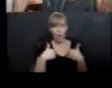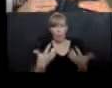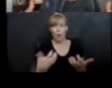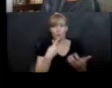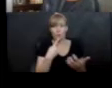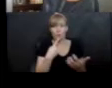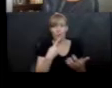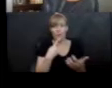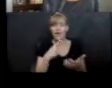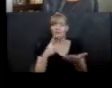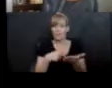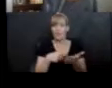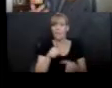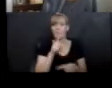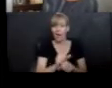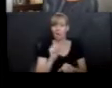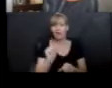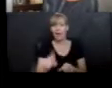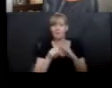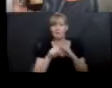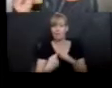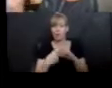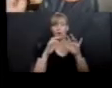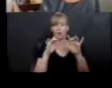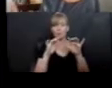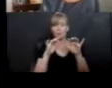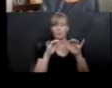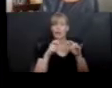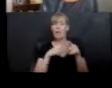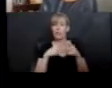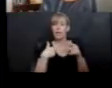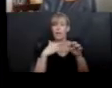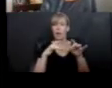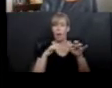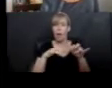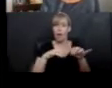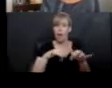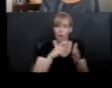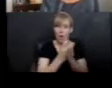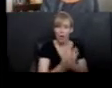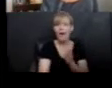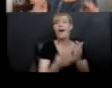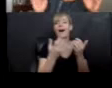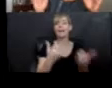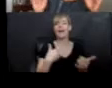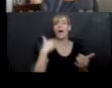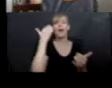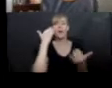out. Sometimes you have to actually start writing, and then I get a page into it. And I'm like, oh, that's what I wanted to say, even though I just filled up a page.